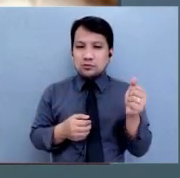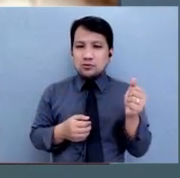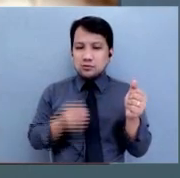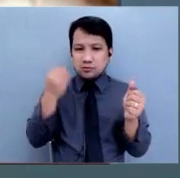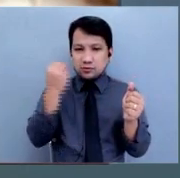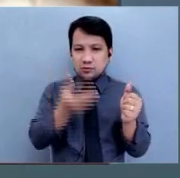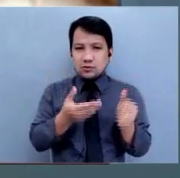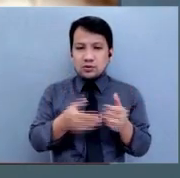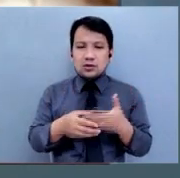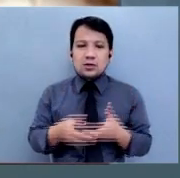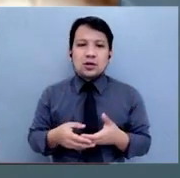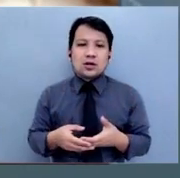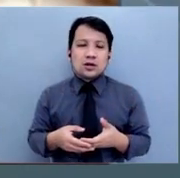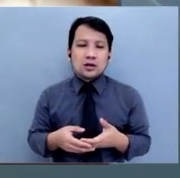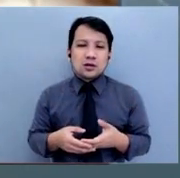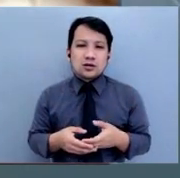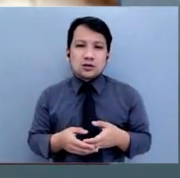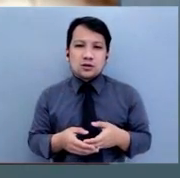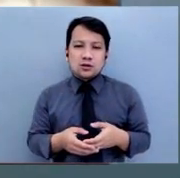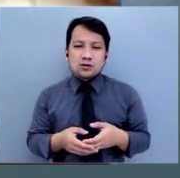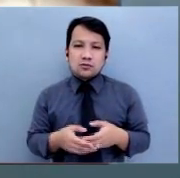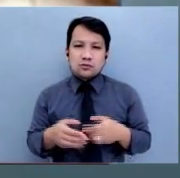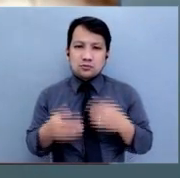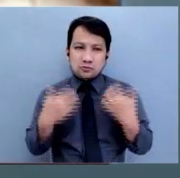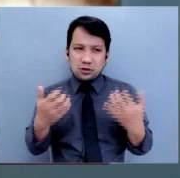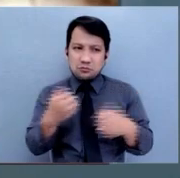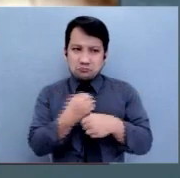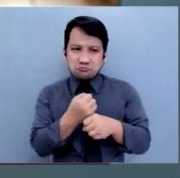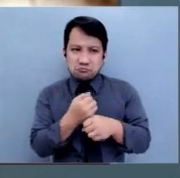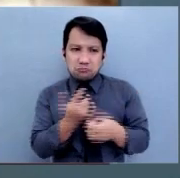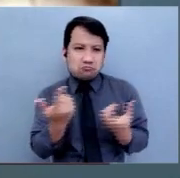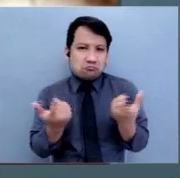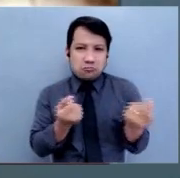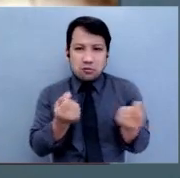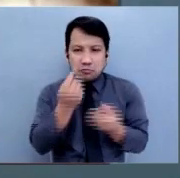those candidates who have been holding this,